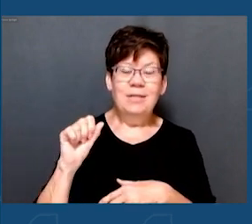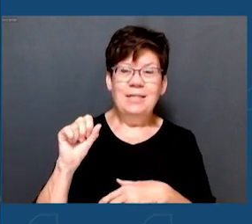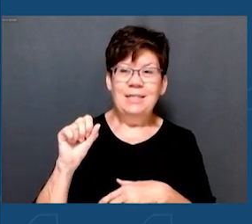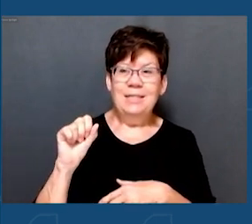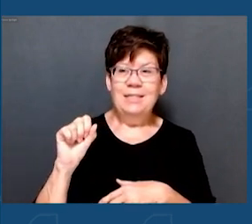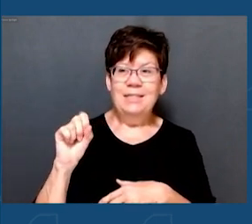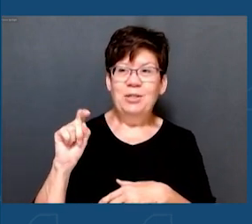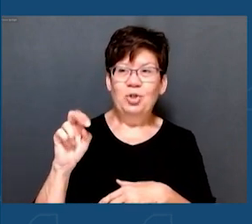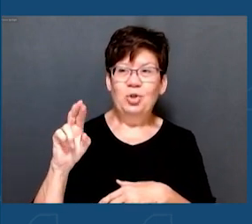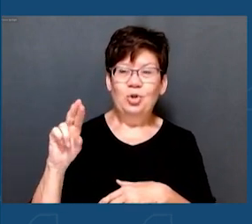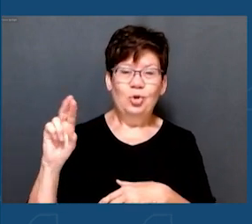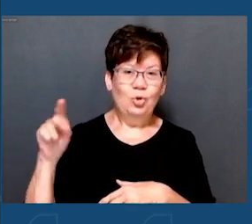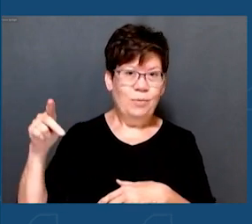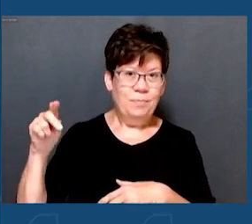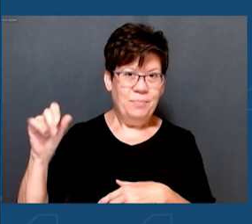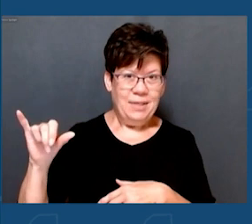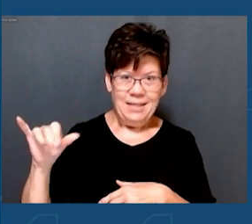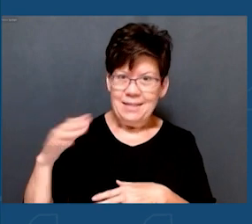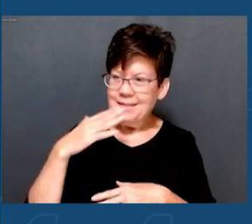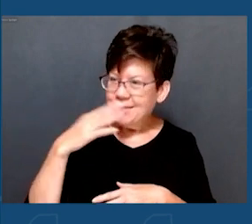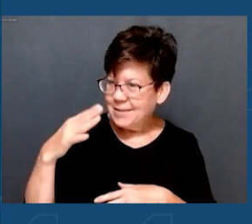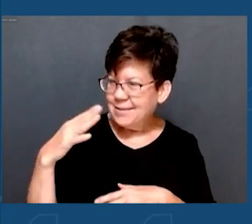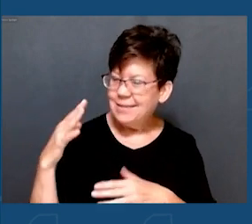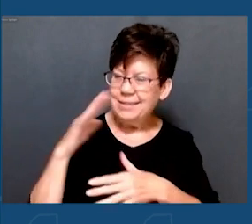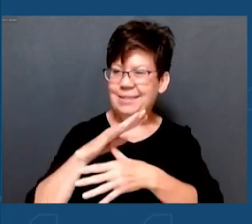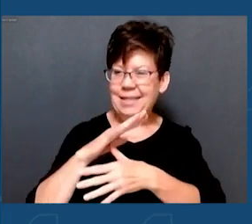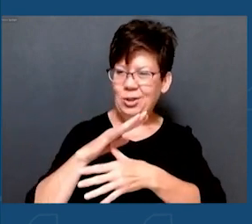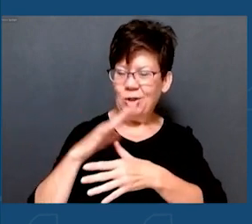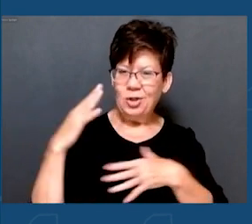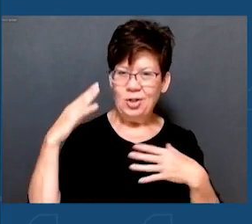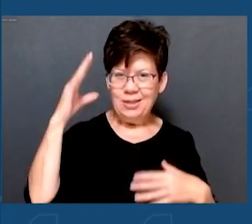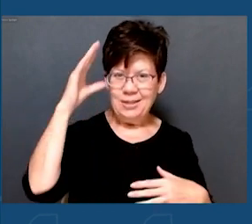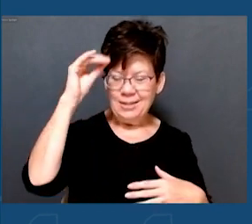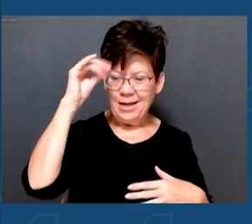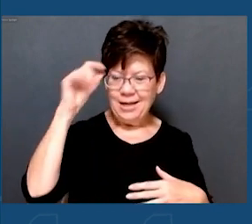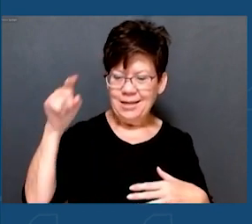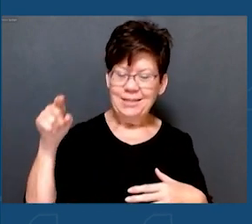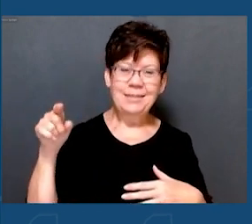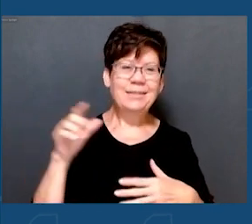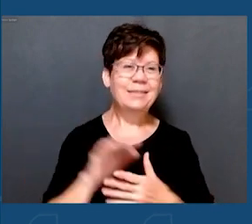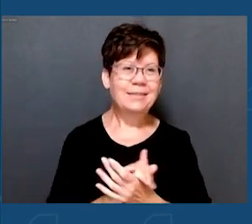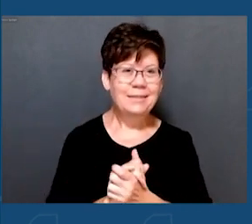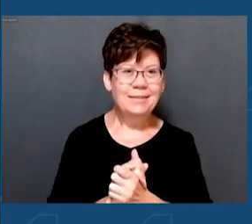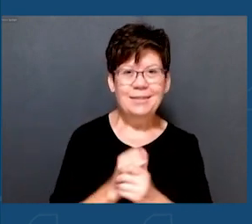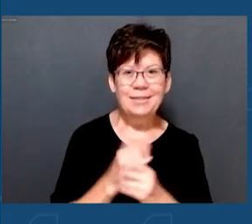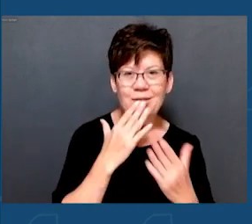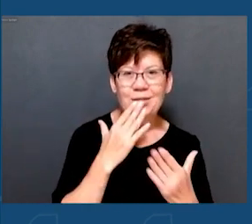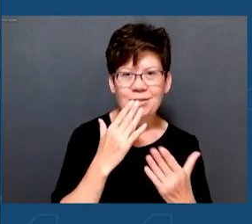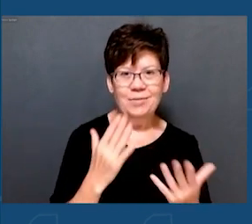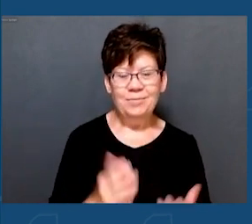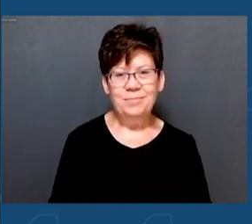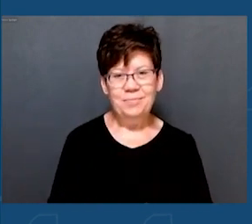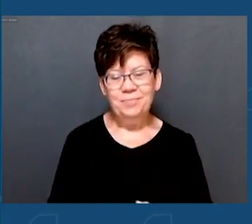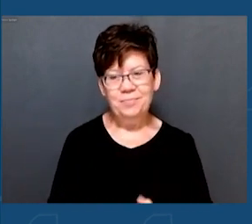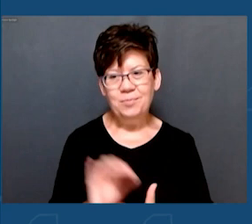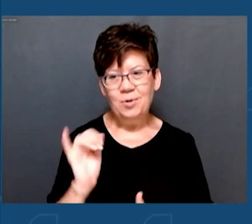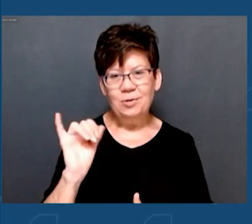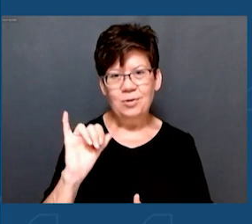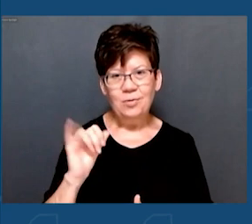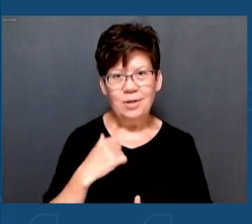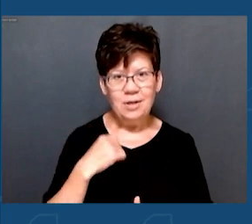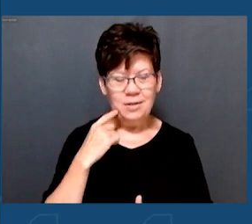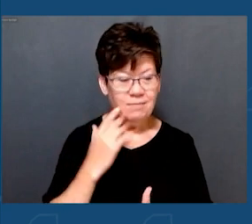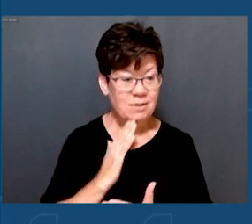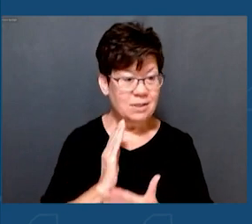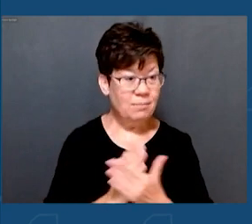quite a while. It's great. You've got the senior guy here, a little longer than some of your colleagues stood. I want to thank our assignment as well. I think we also have some of our